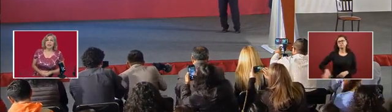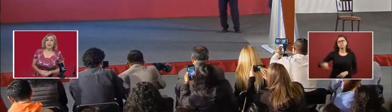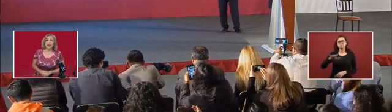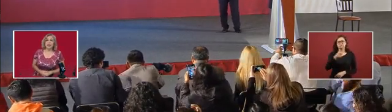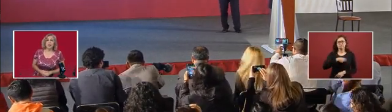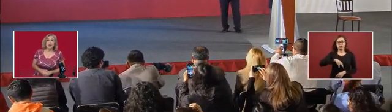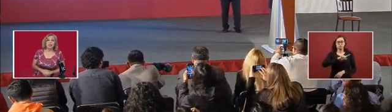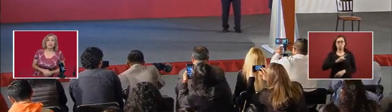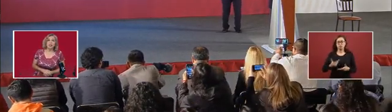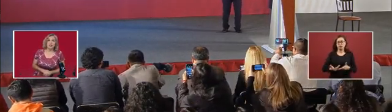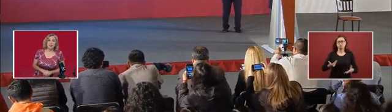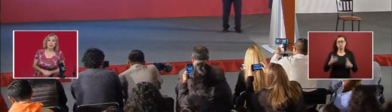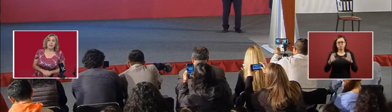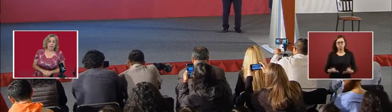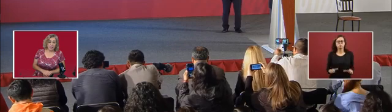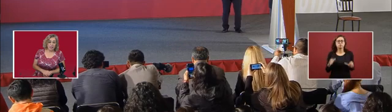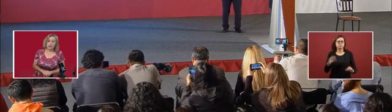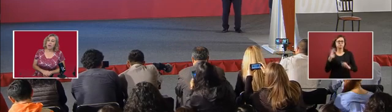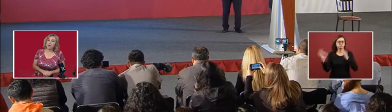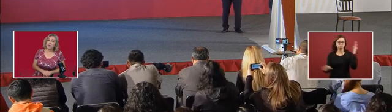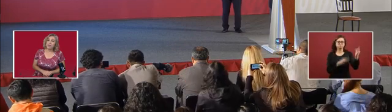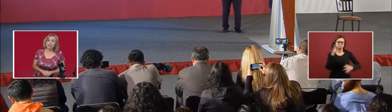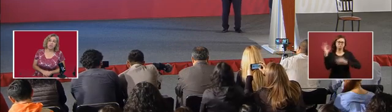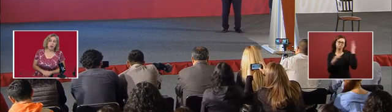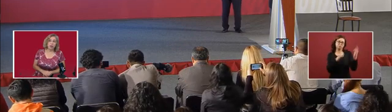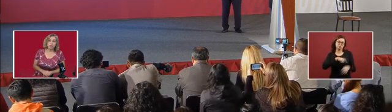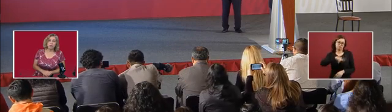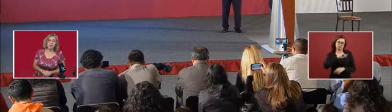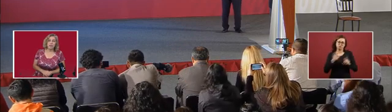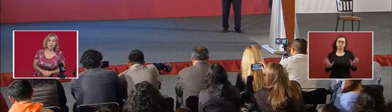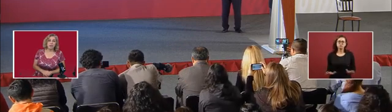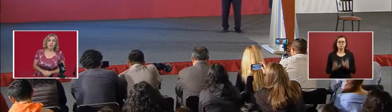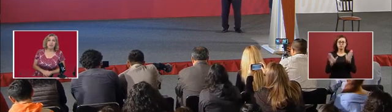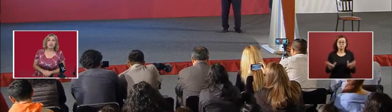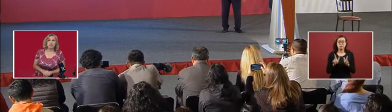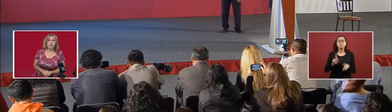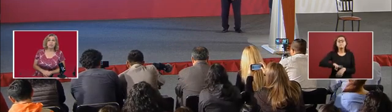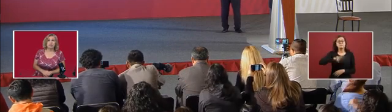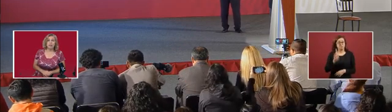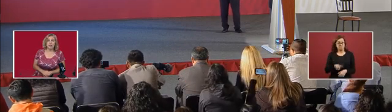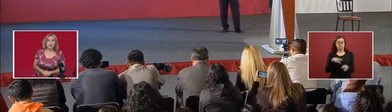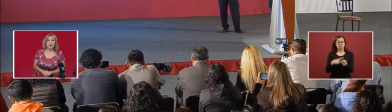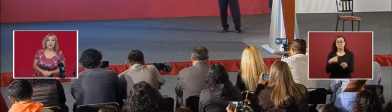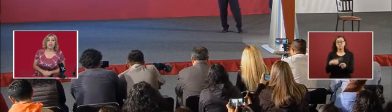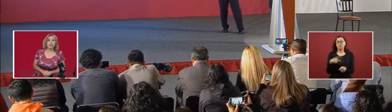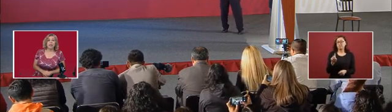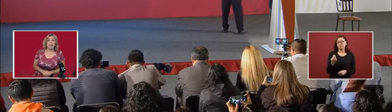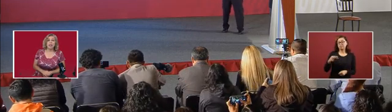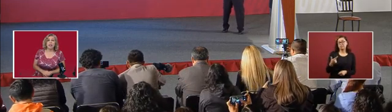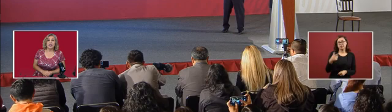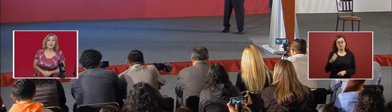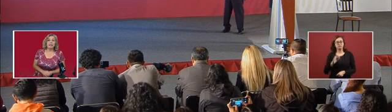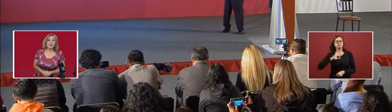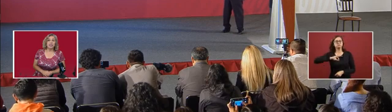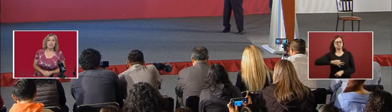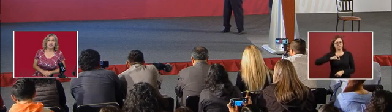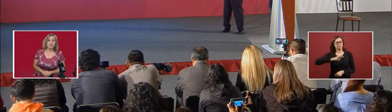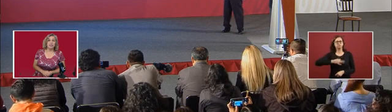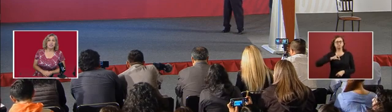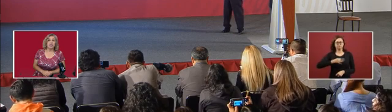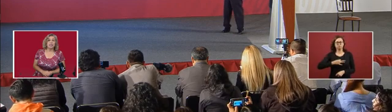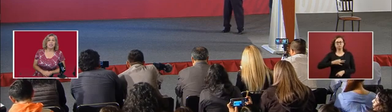So, thank you, Mr. President, and good day all. I'm commenting regarding the